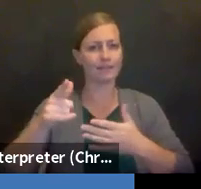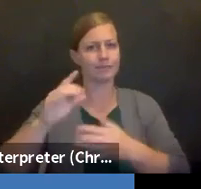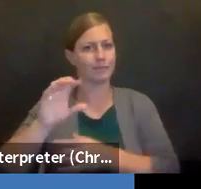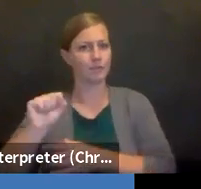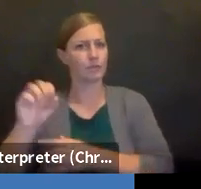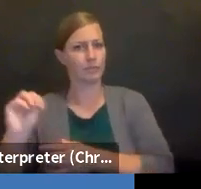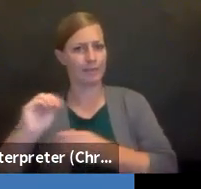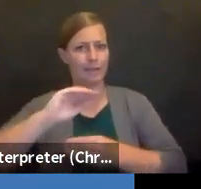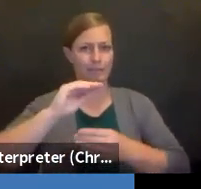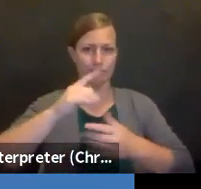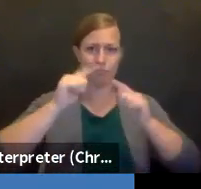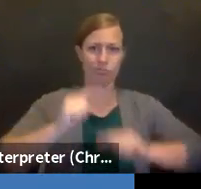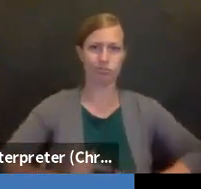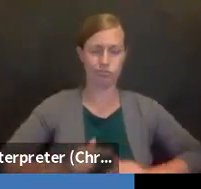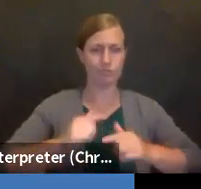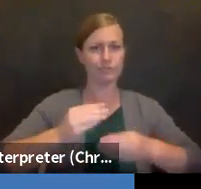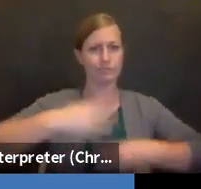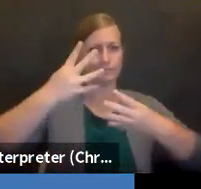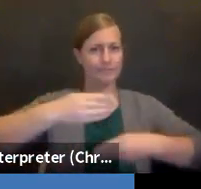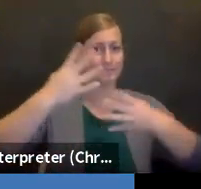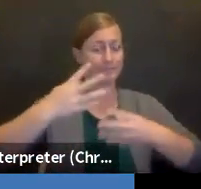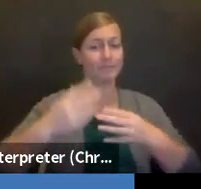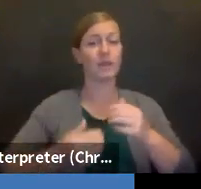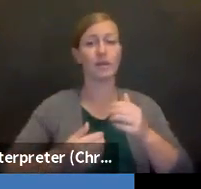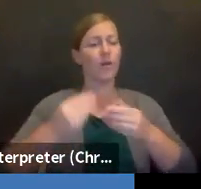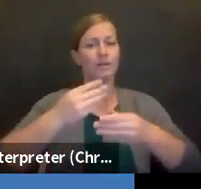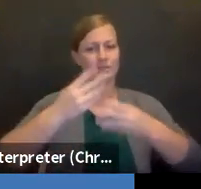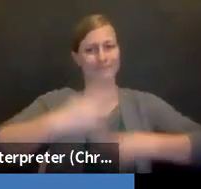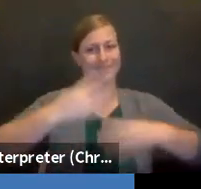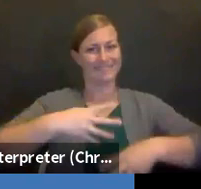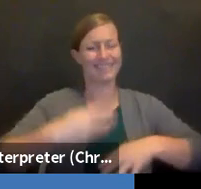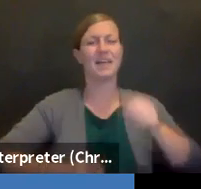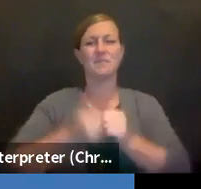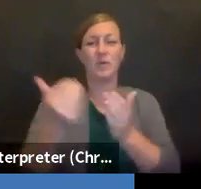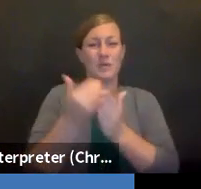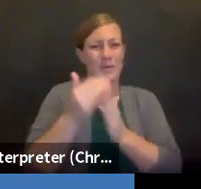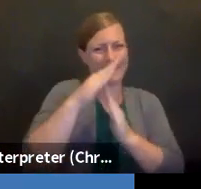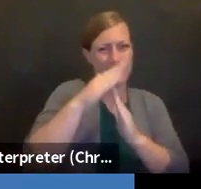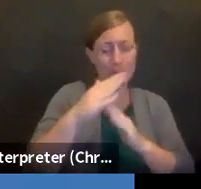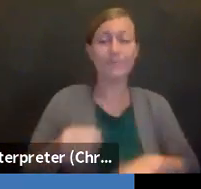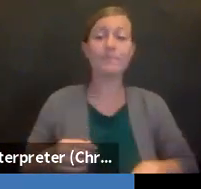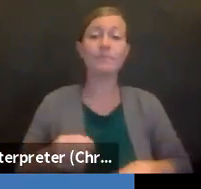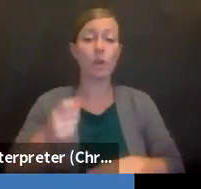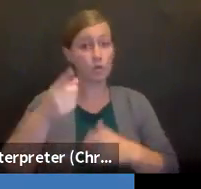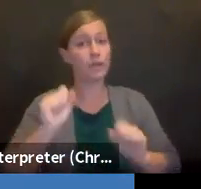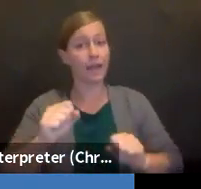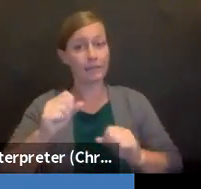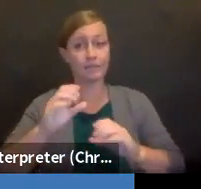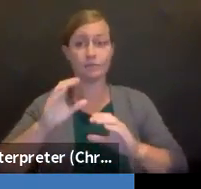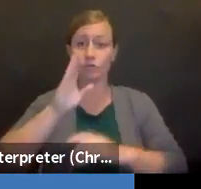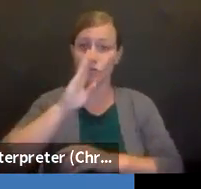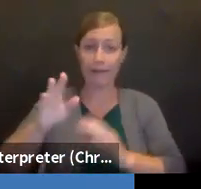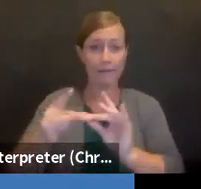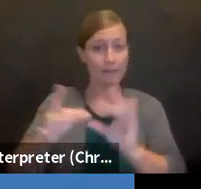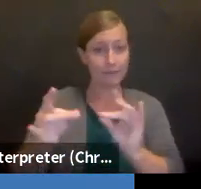be up top. So that's really parent-family communications. You may directly message families. Whoever is identified